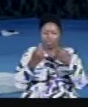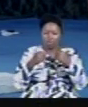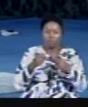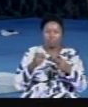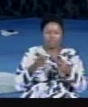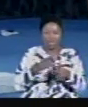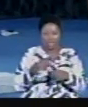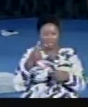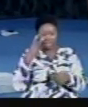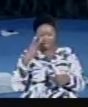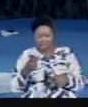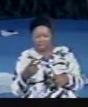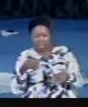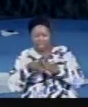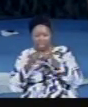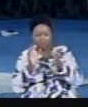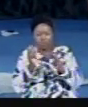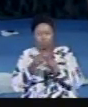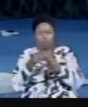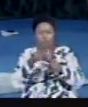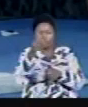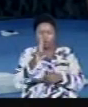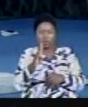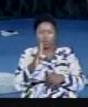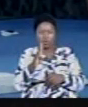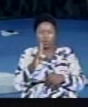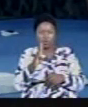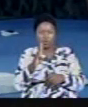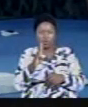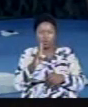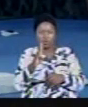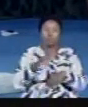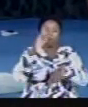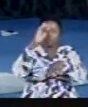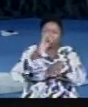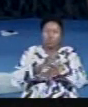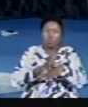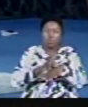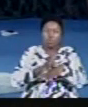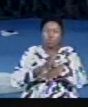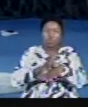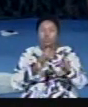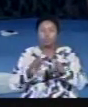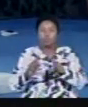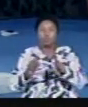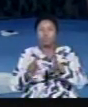of God that will convict people of their sin.